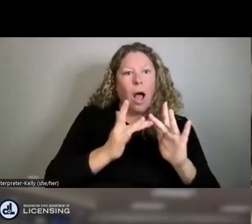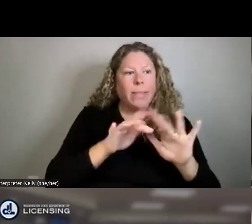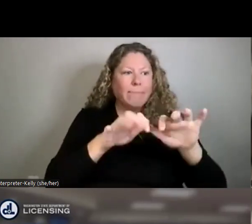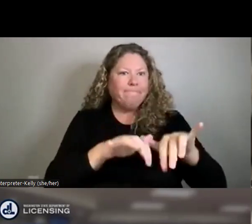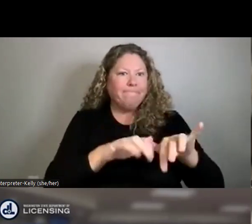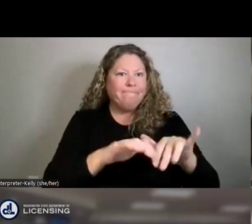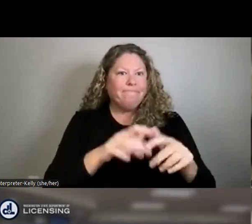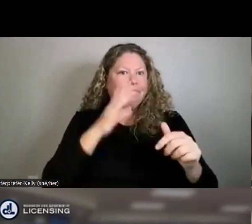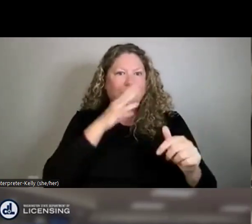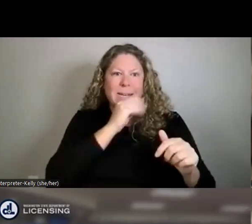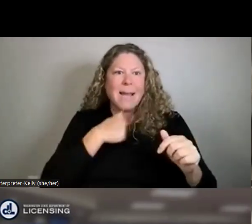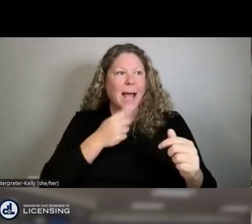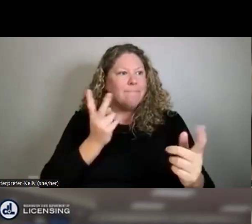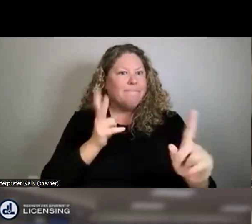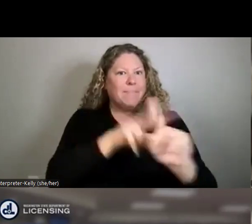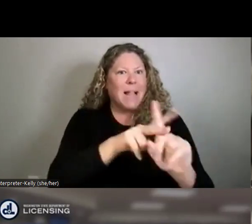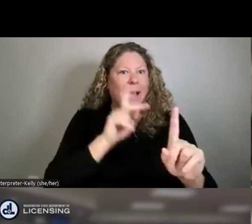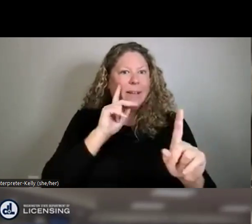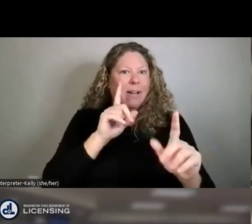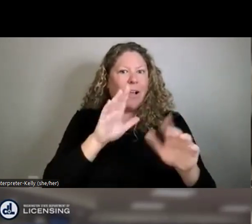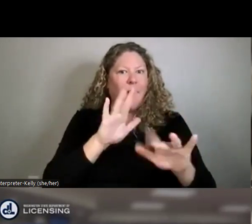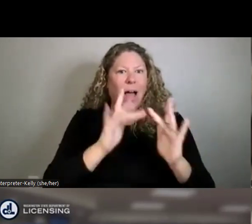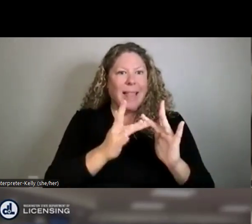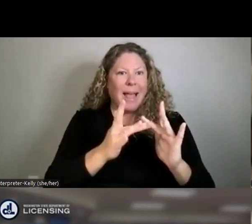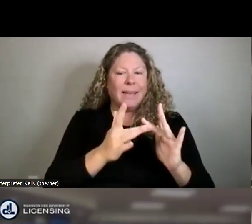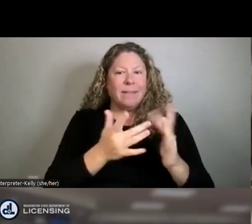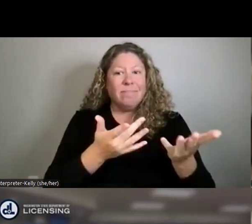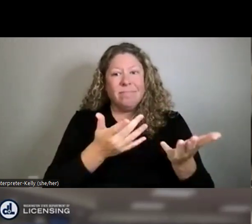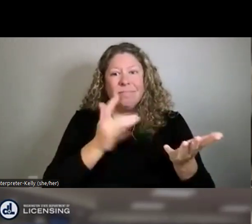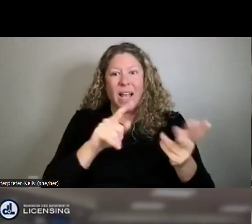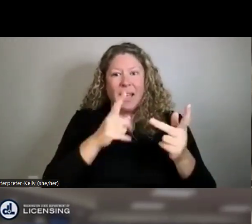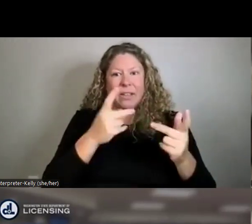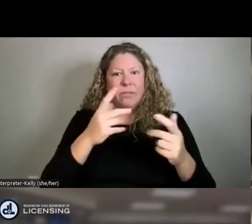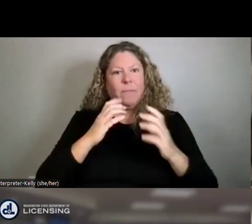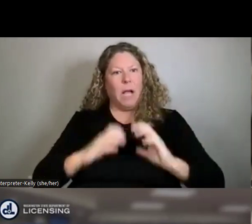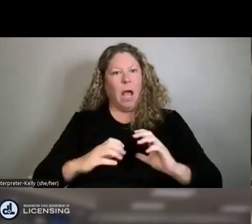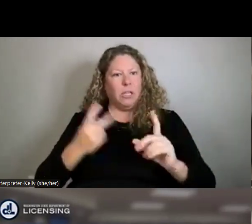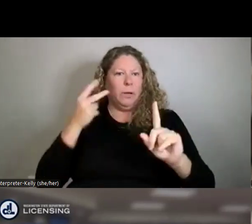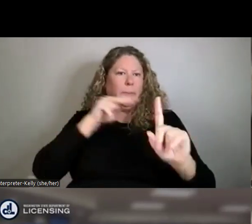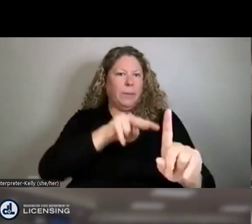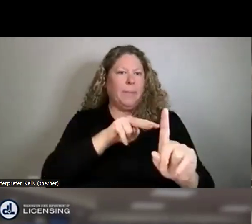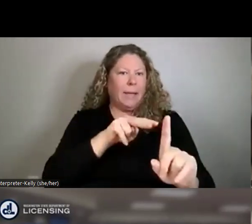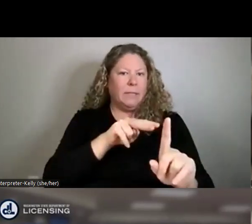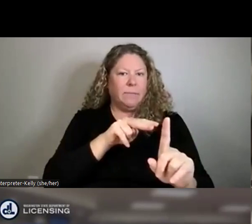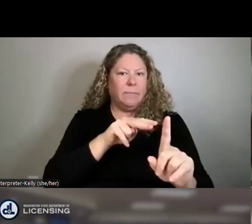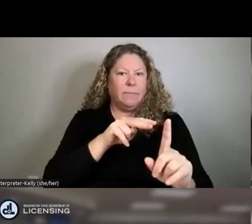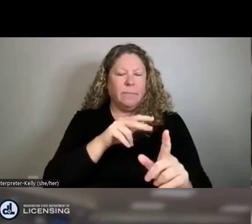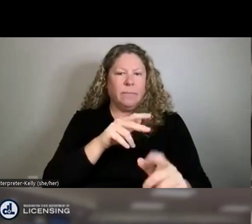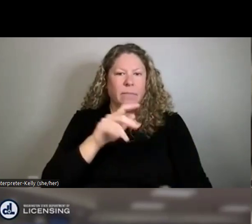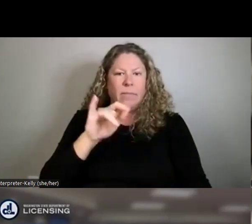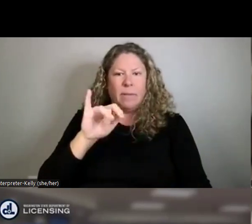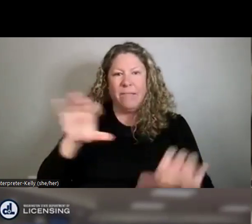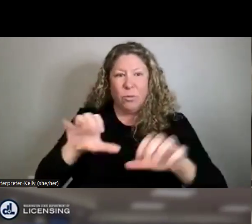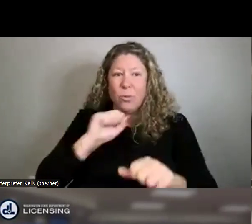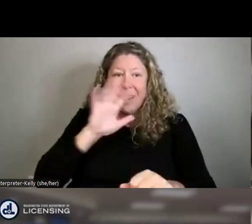customer navigating the website, and you're looking at your business from a customer's point of view. So if you do nothing else, you